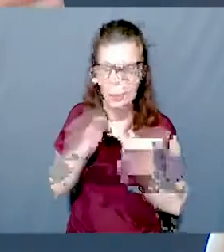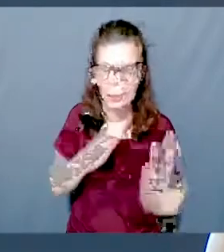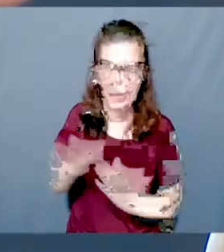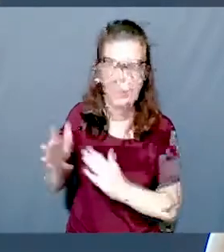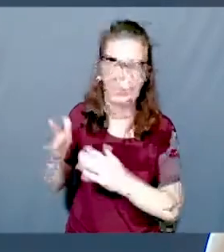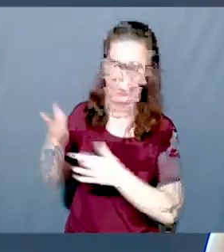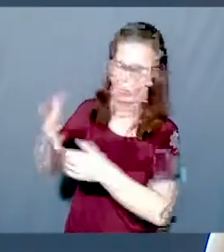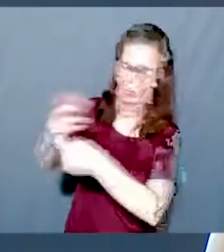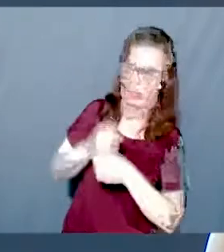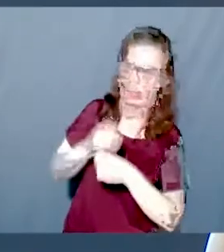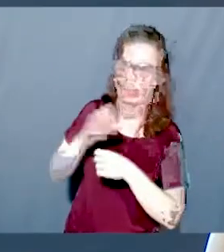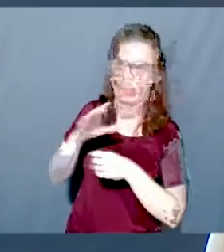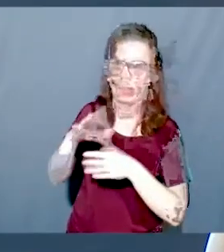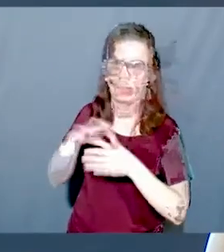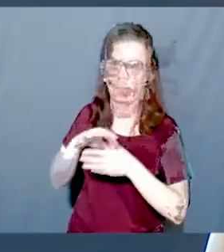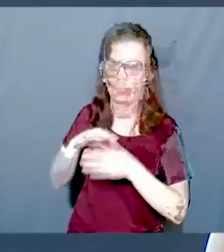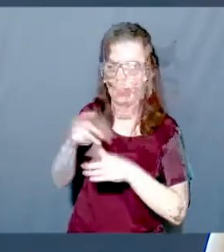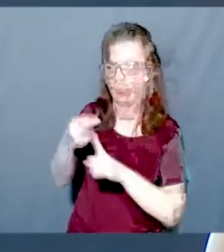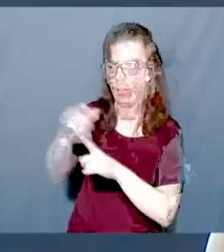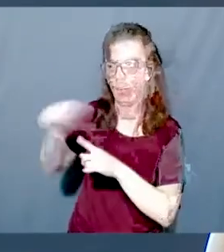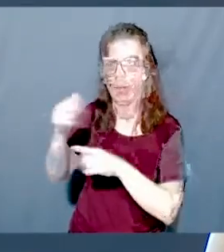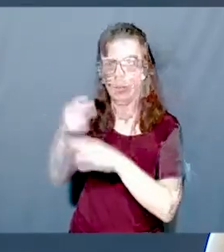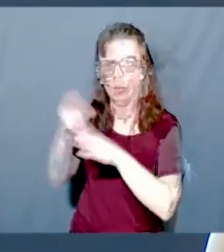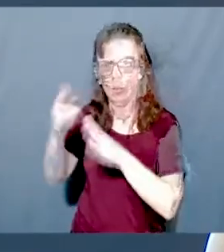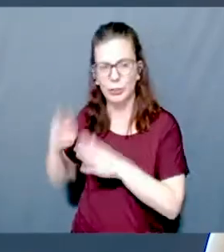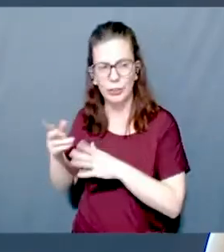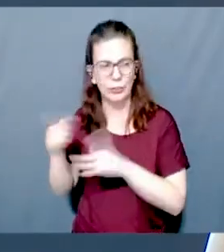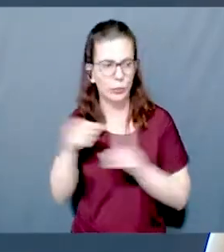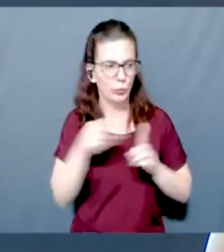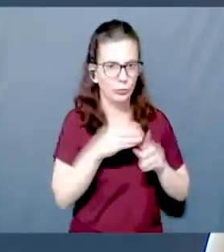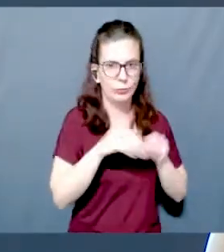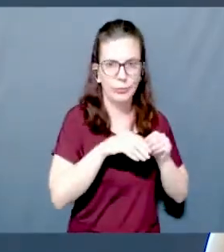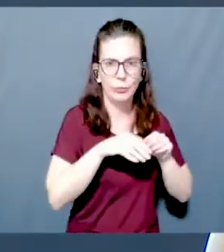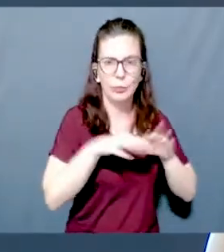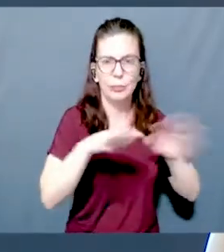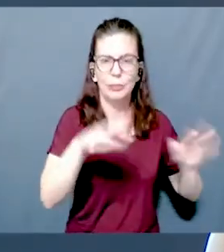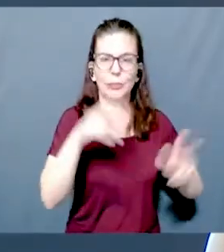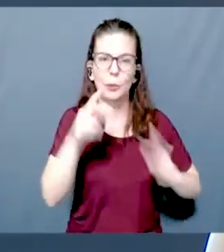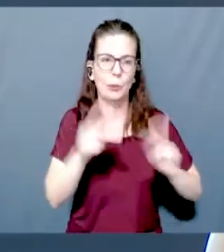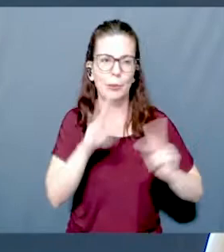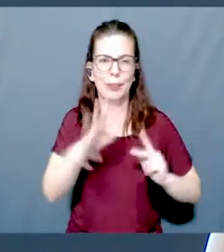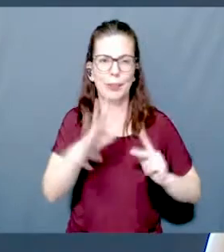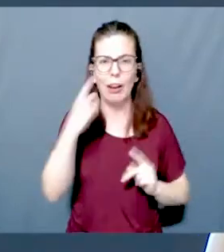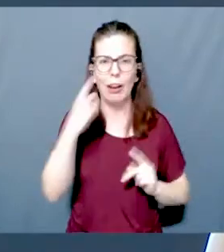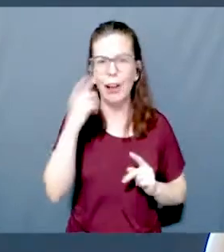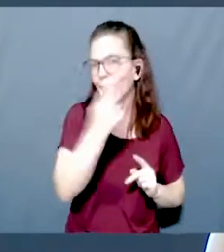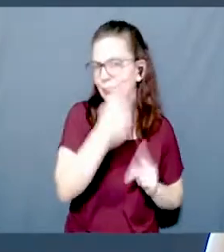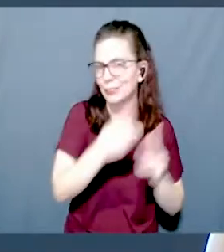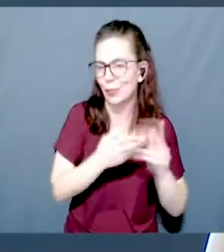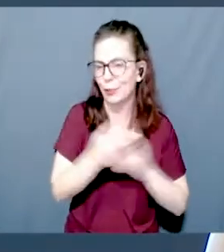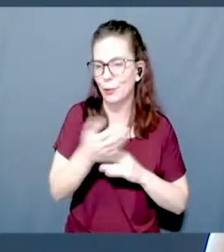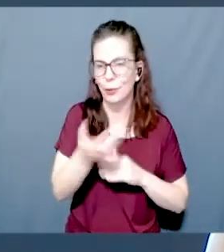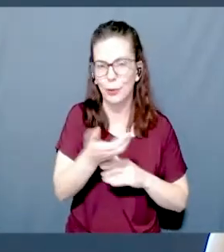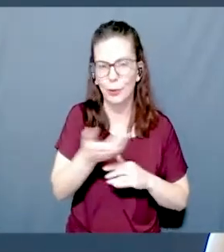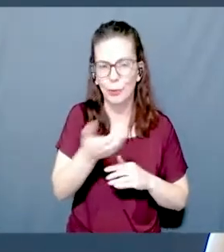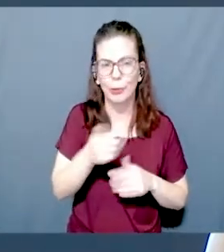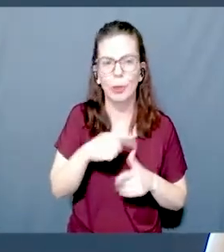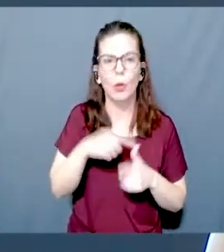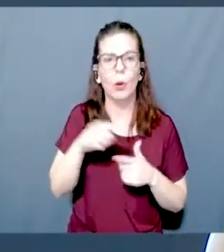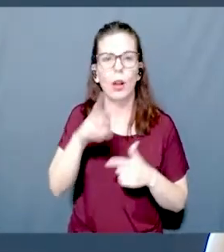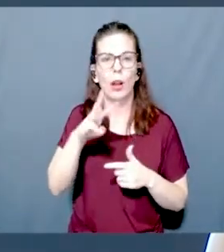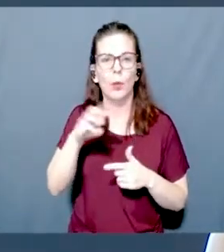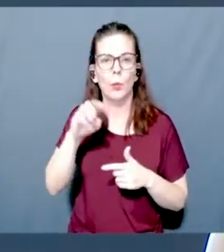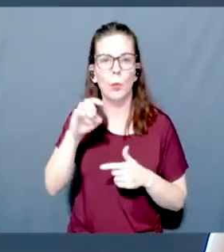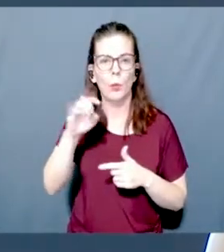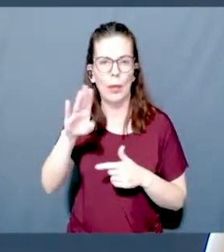users, all the way to the distribution to folks' eyeballs through mobile devices or web players. So whether